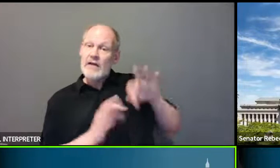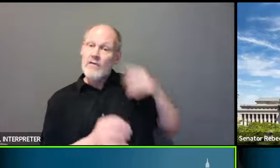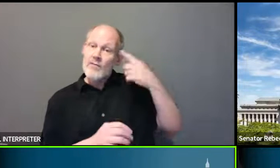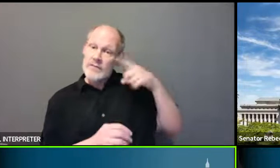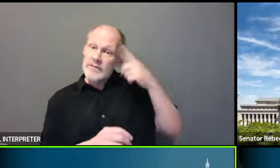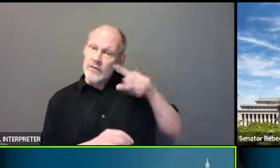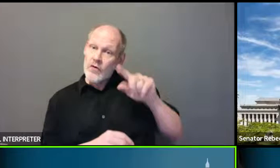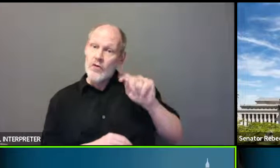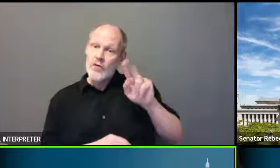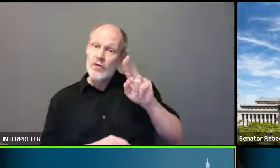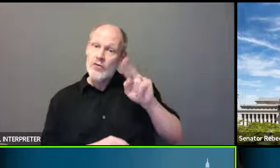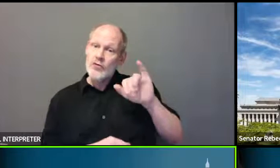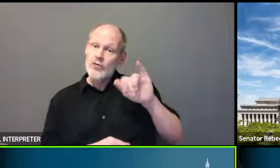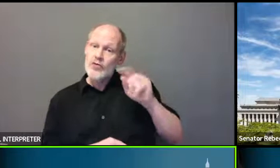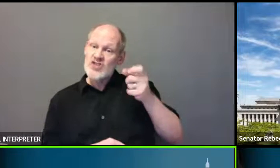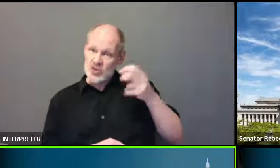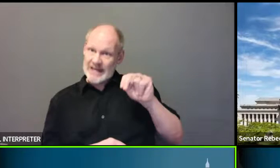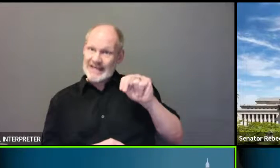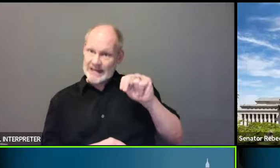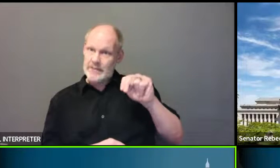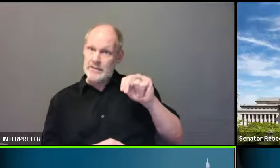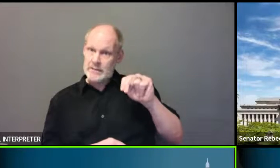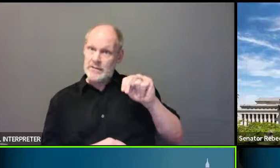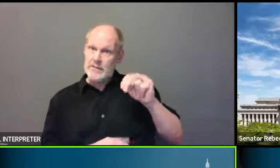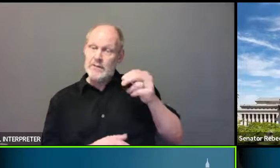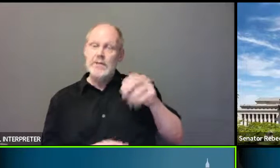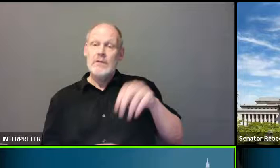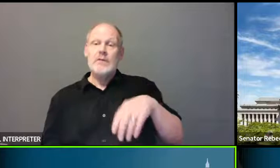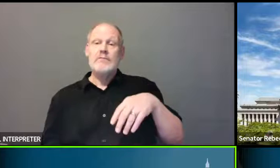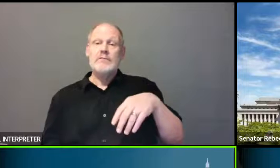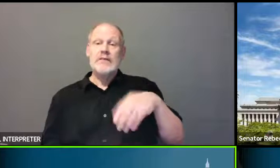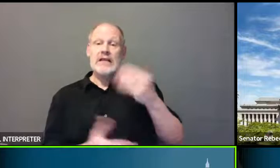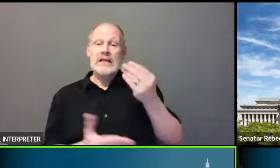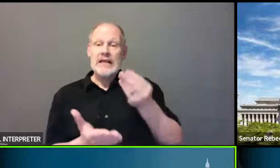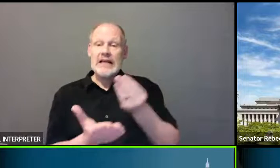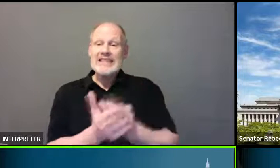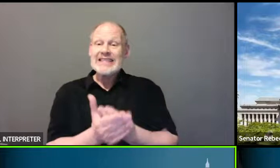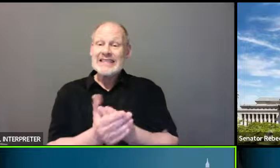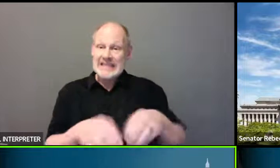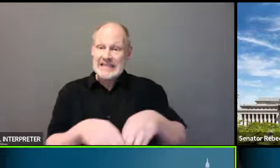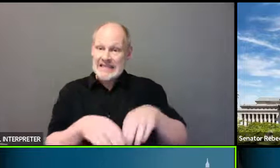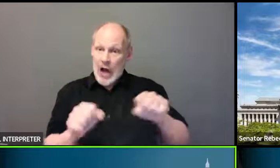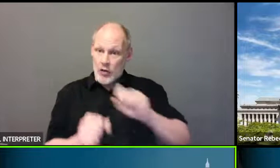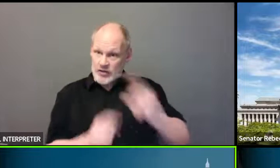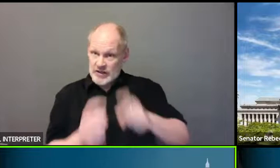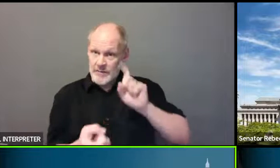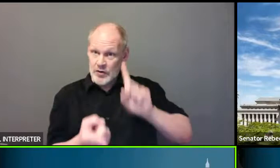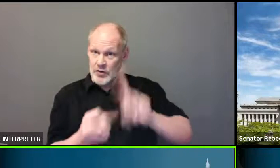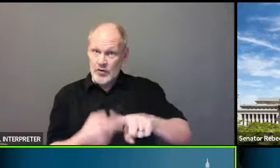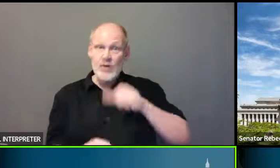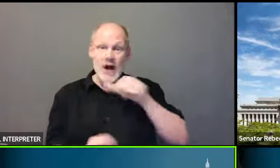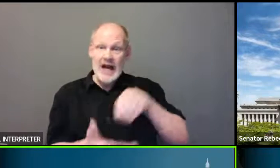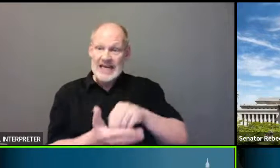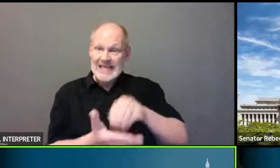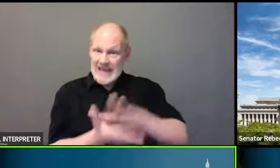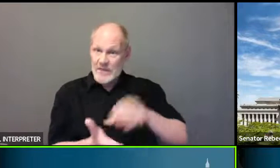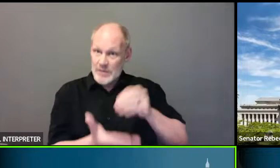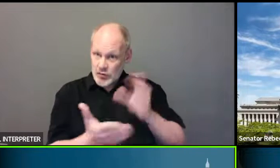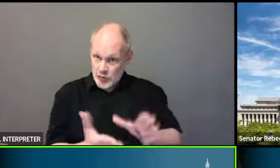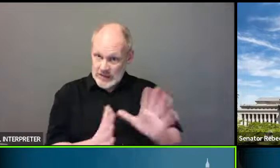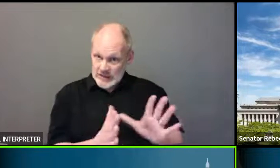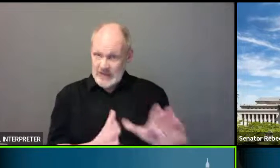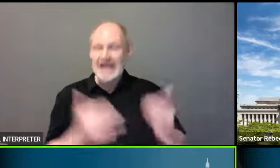tuition subsidies and scholarships to undocumented students, we will now also be able